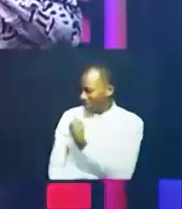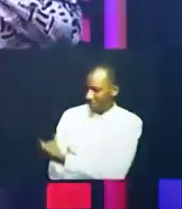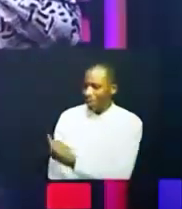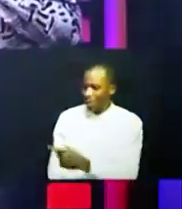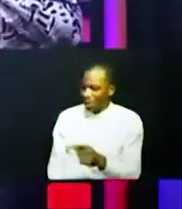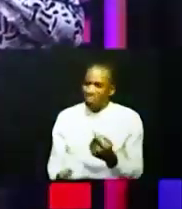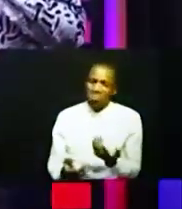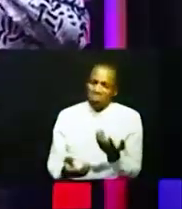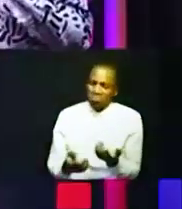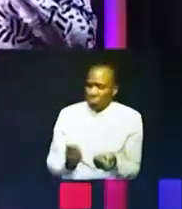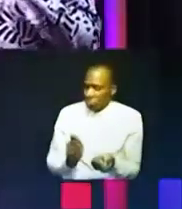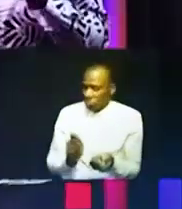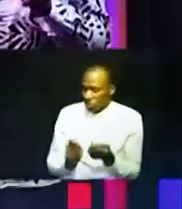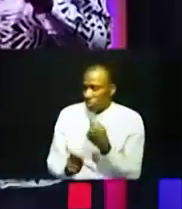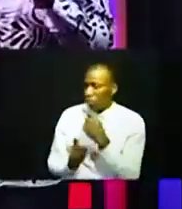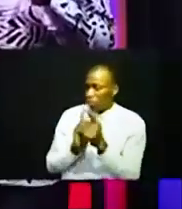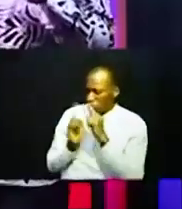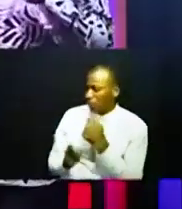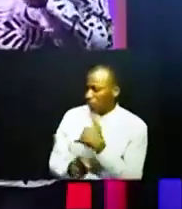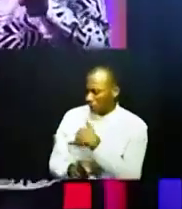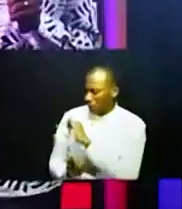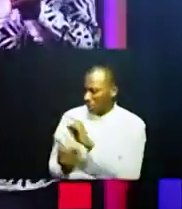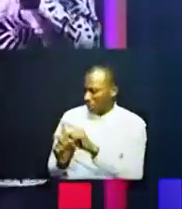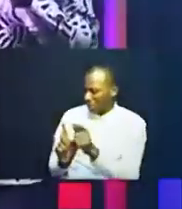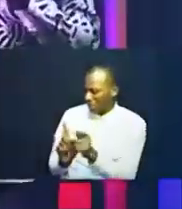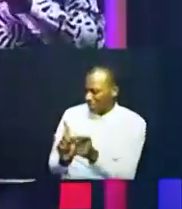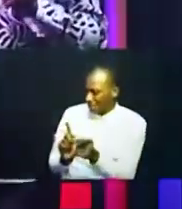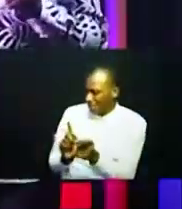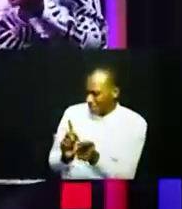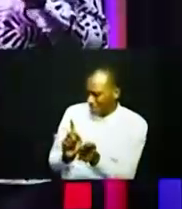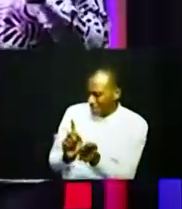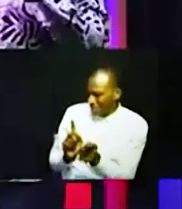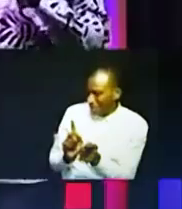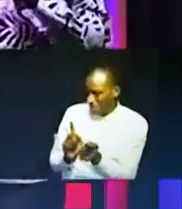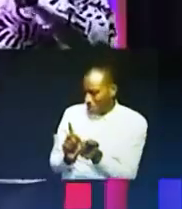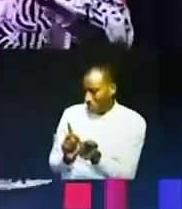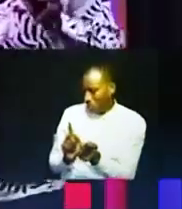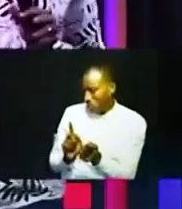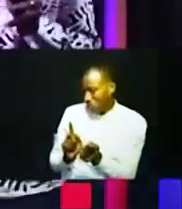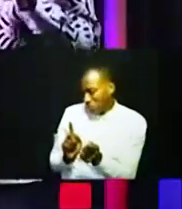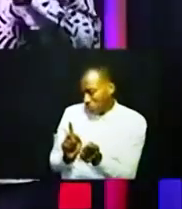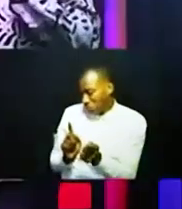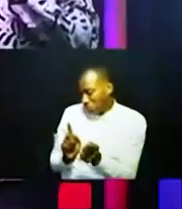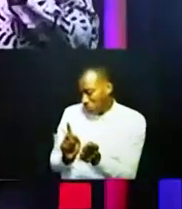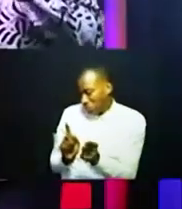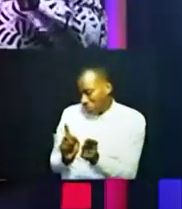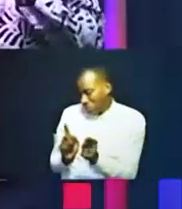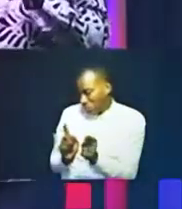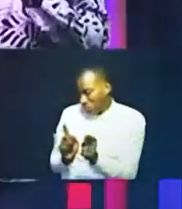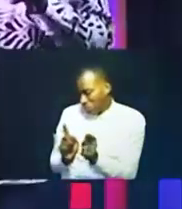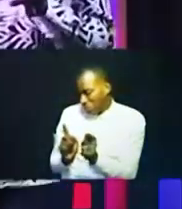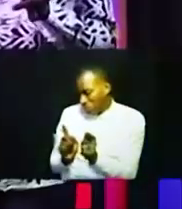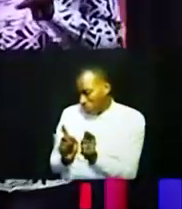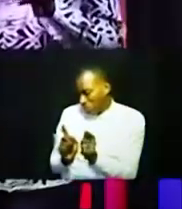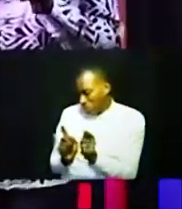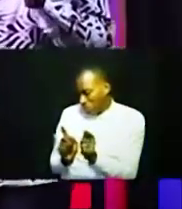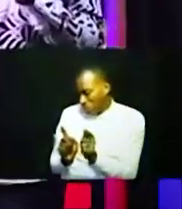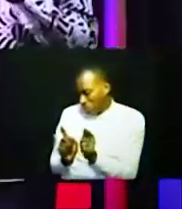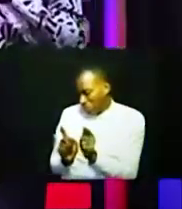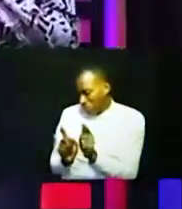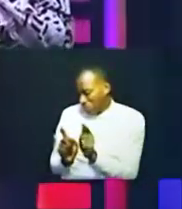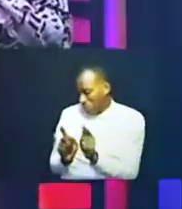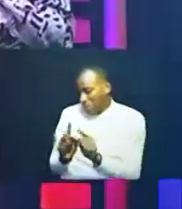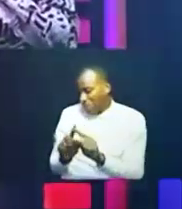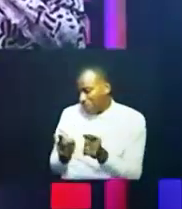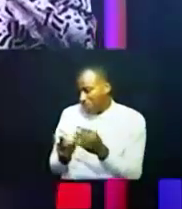time. Abaya no bie na no se oba be mamuae na okano ne okano se mehunu de anti nanso sabre no hu se na no eba